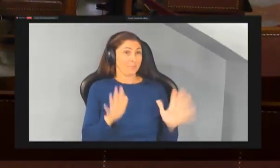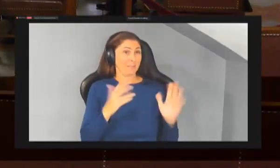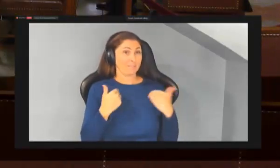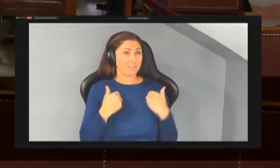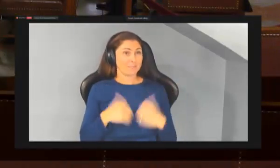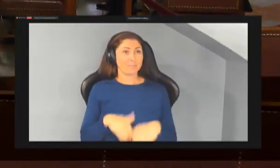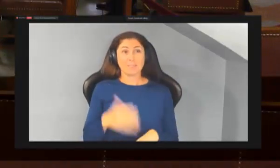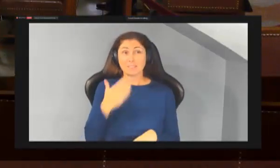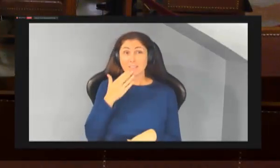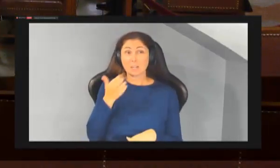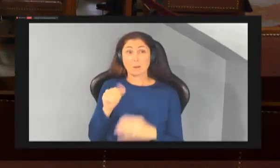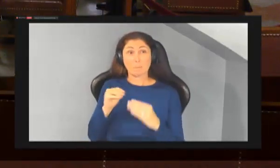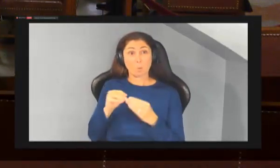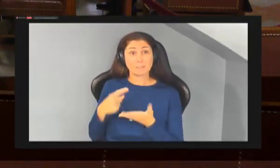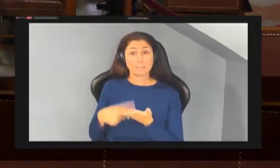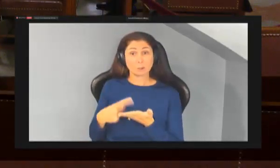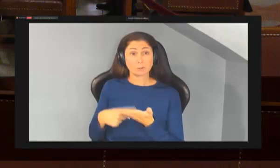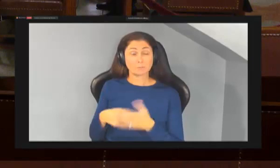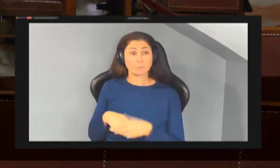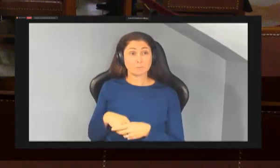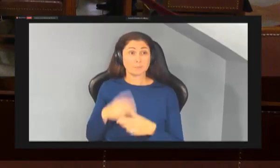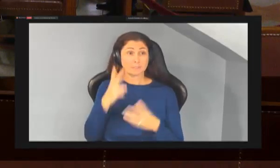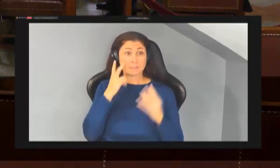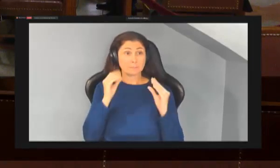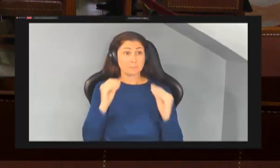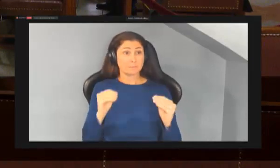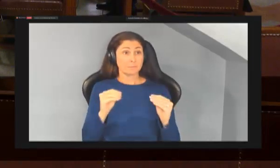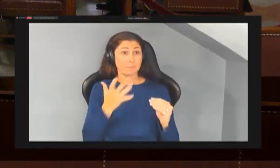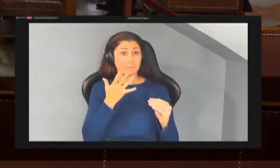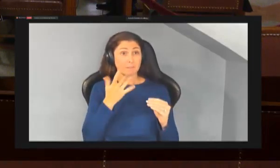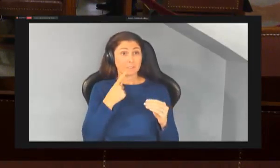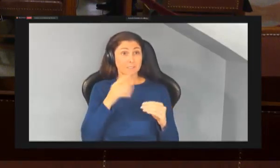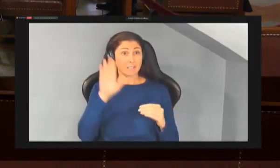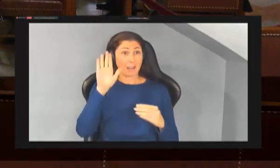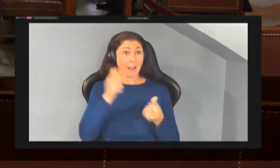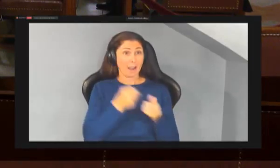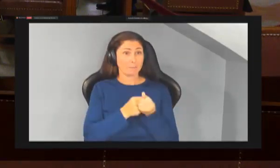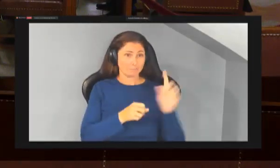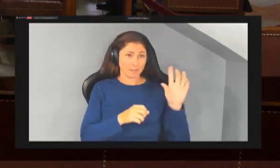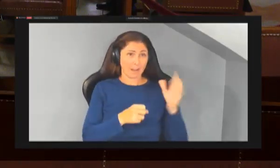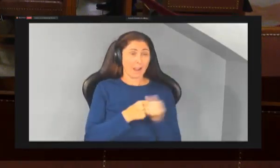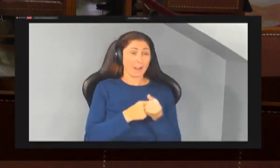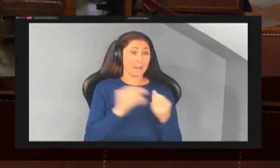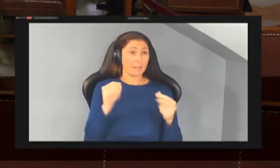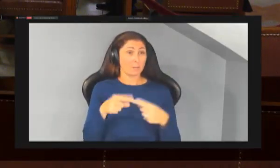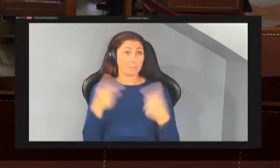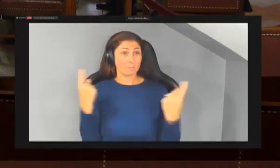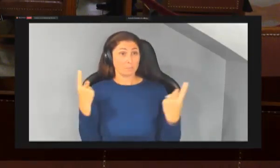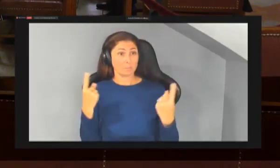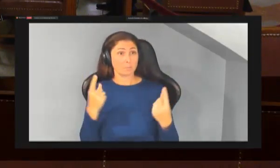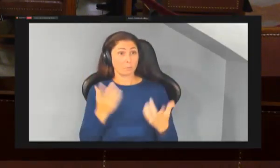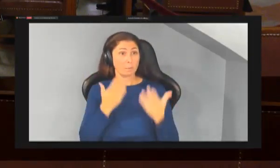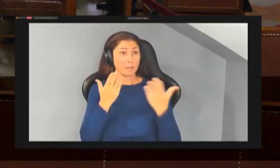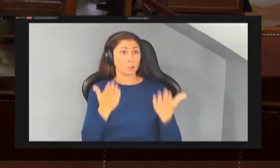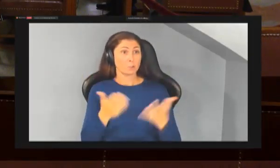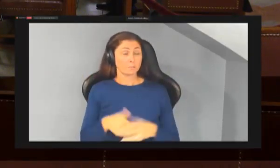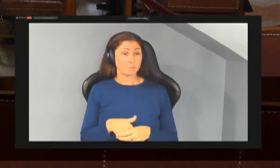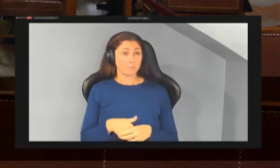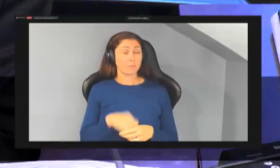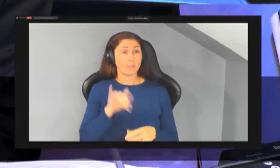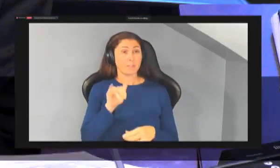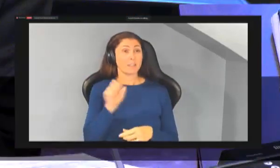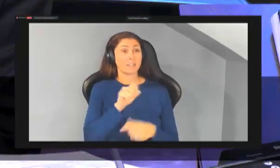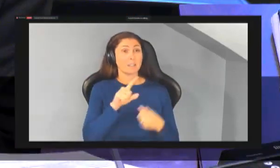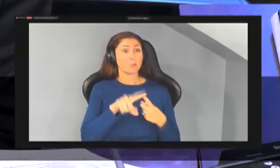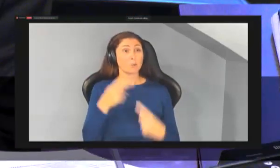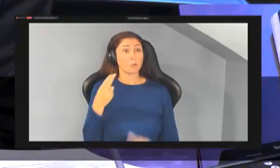Any further discussion? Seeing none, all those in favor say aye. Aye. Any opposed? Affirmative recommendation. That takes us to Human